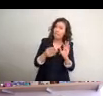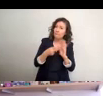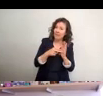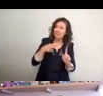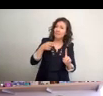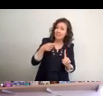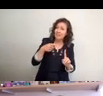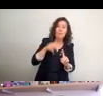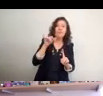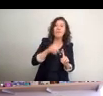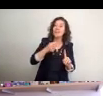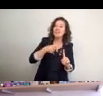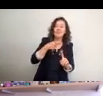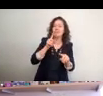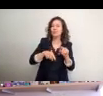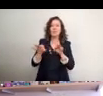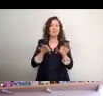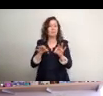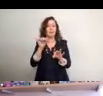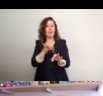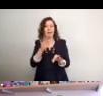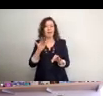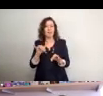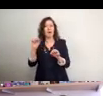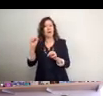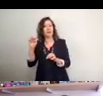not explained by socioeconomic differences.